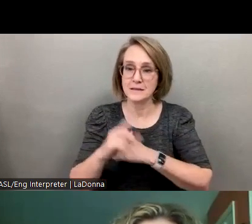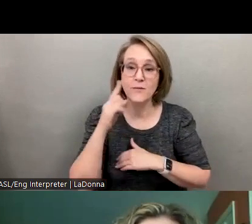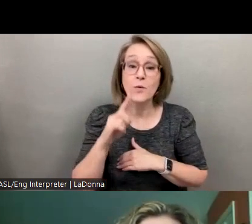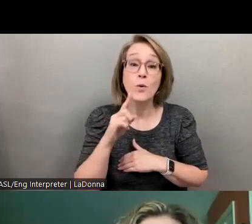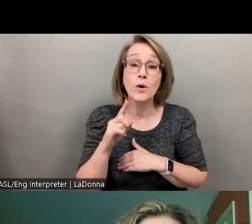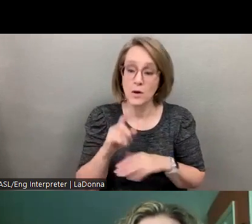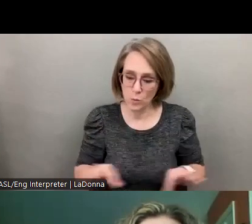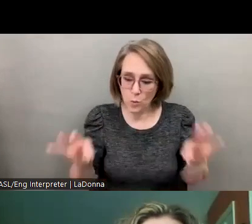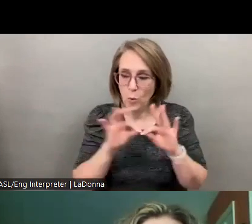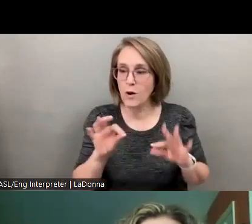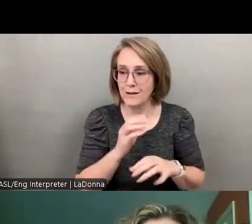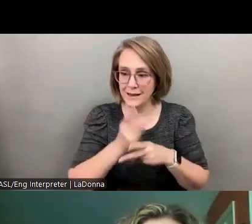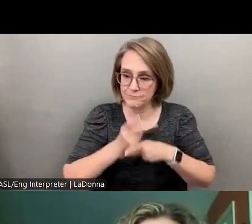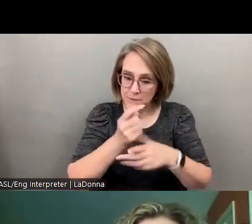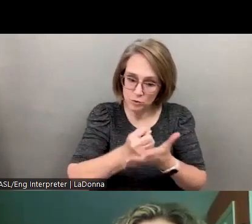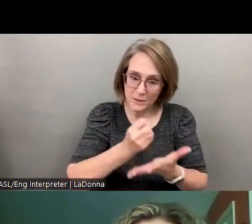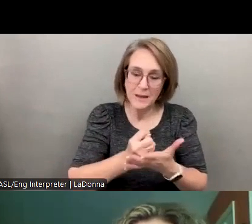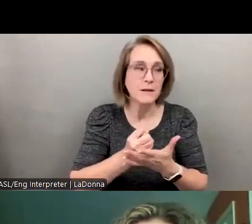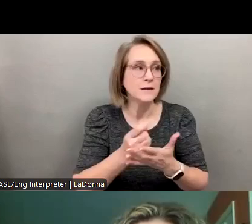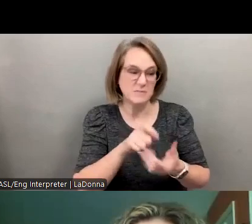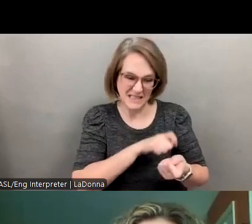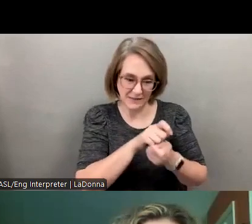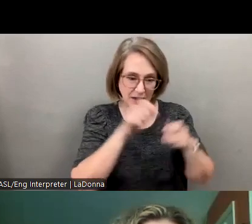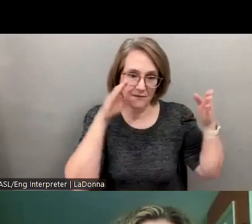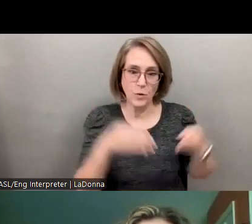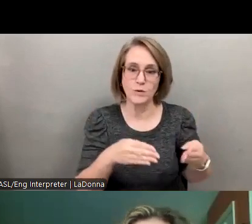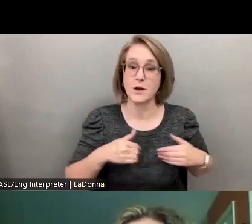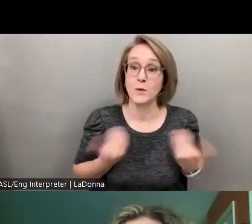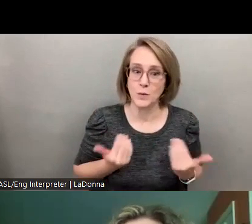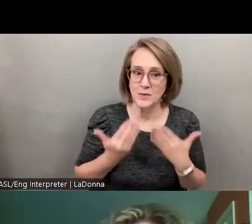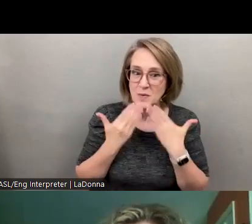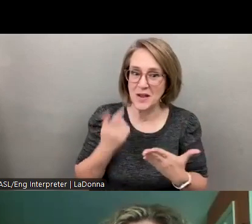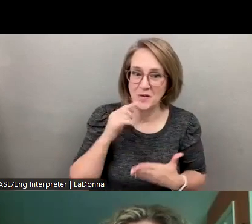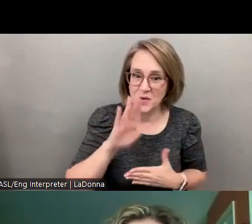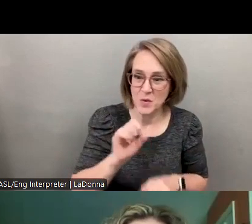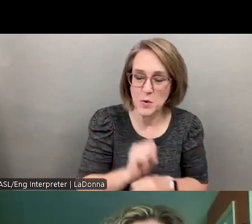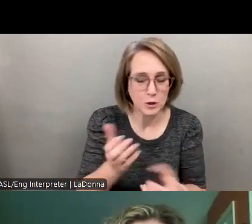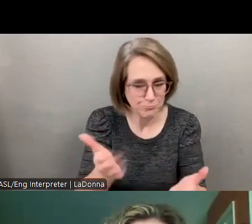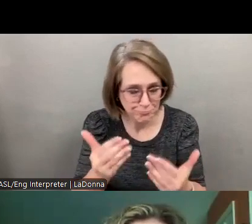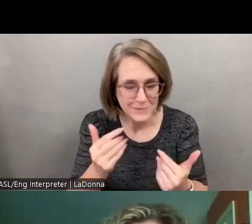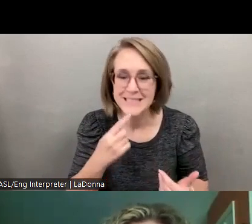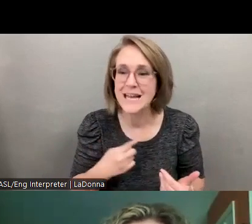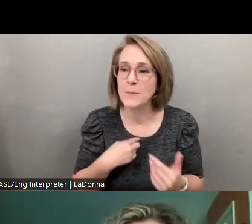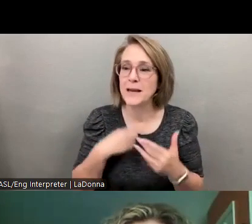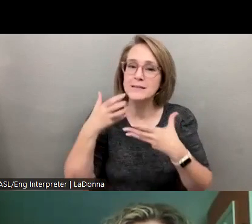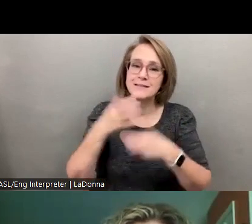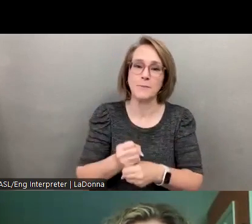youth. I just thank you for your work, and we would love to know a